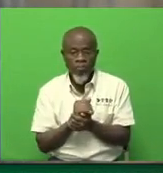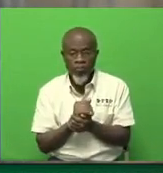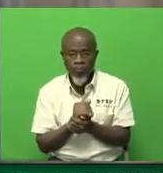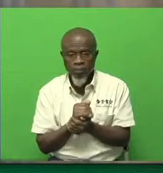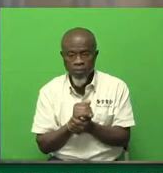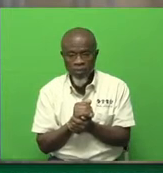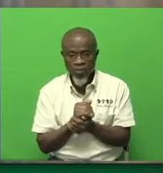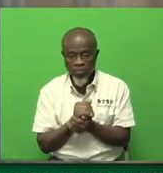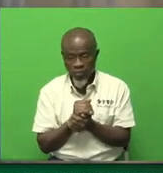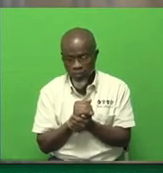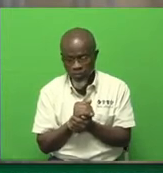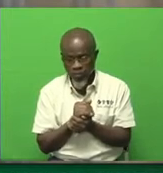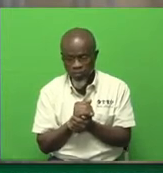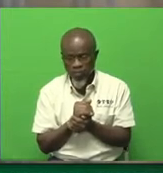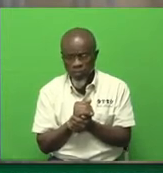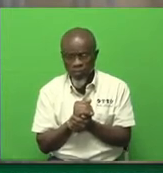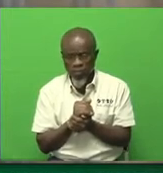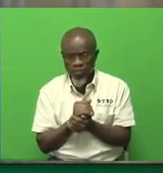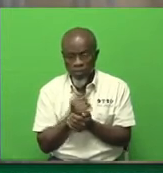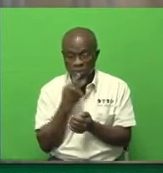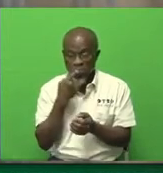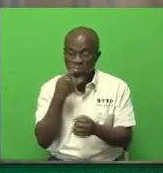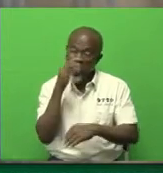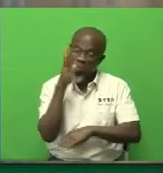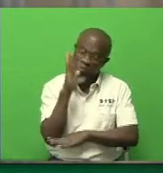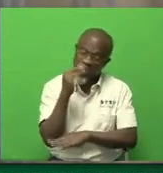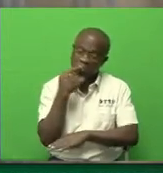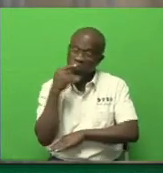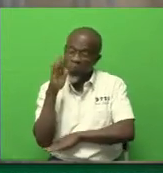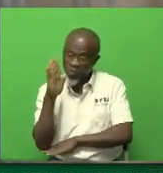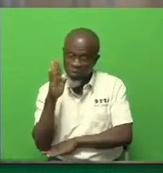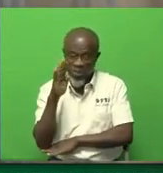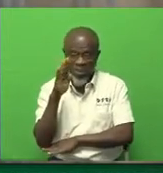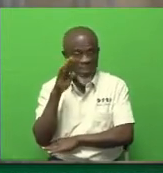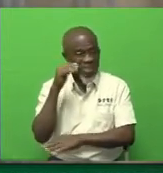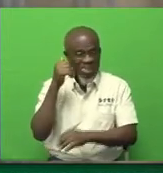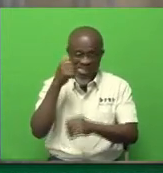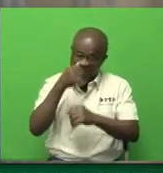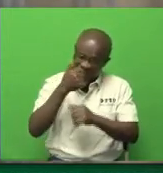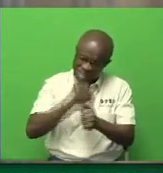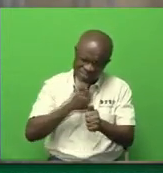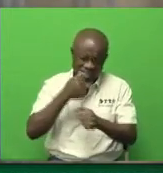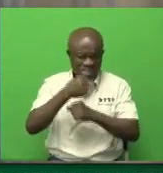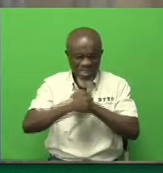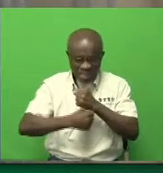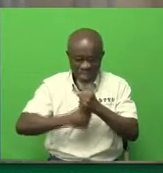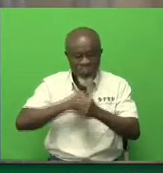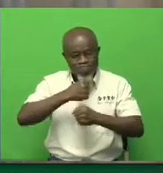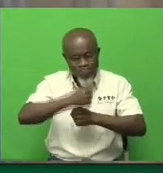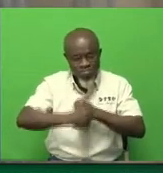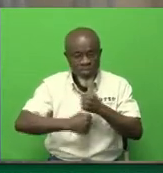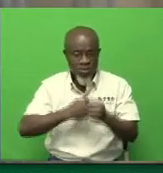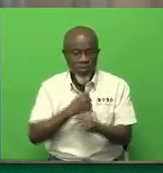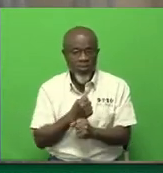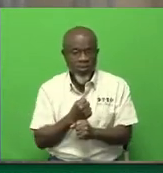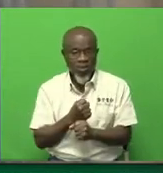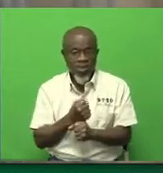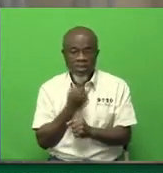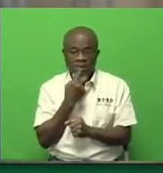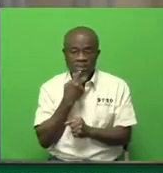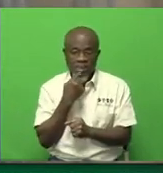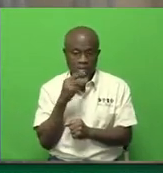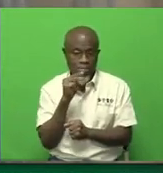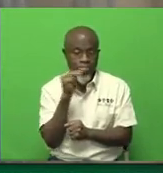non-performing government keeps making from this promise year after year and this year was no different in fact the minister did speak about this one on Monday in his